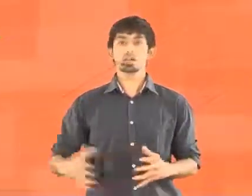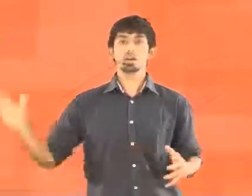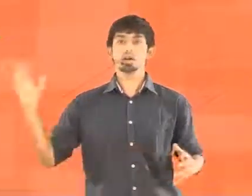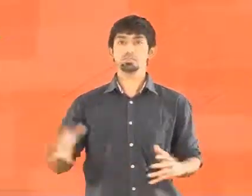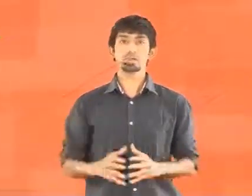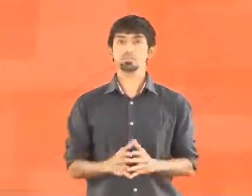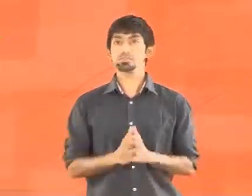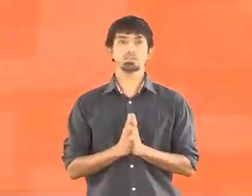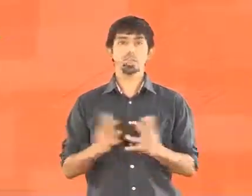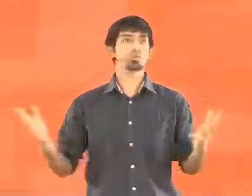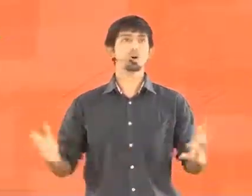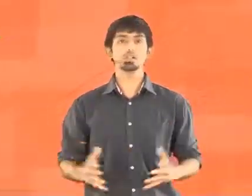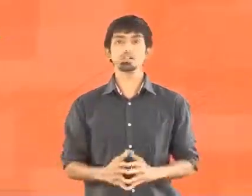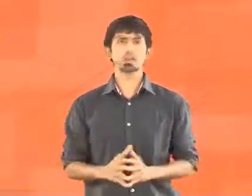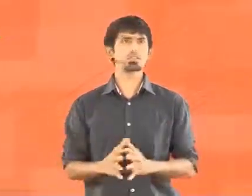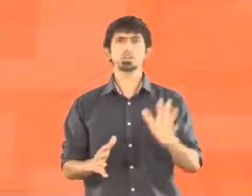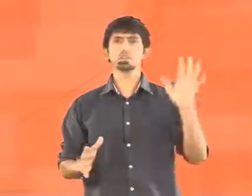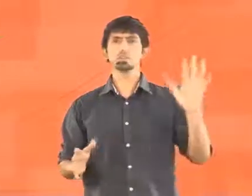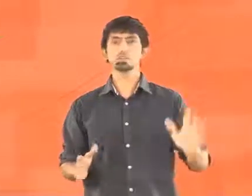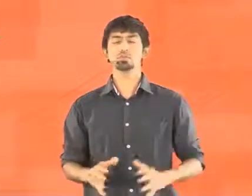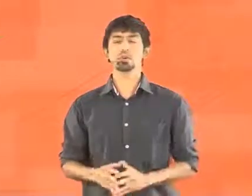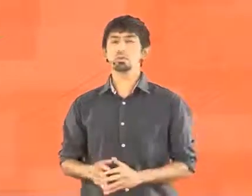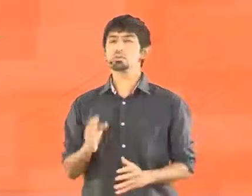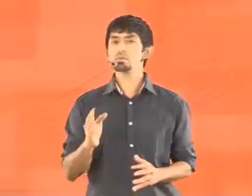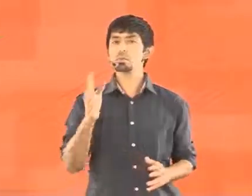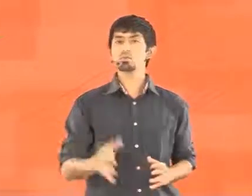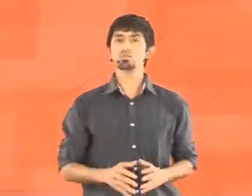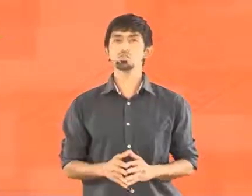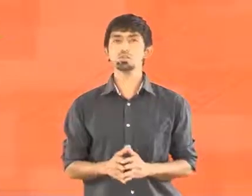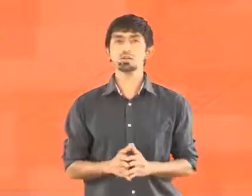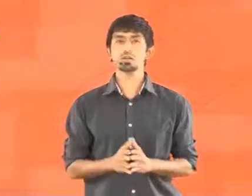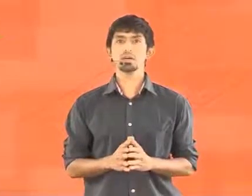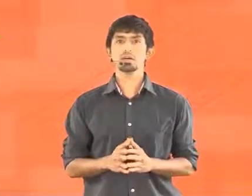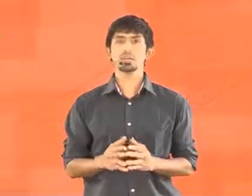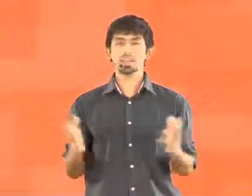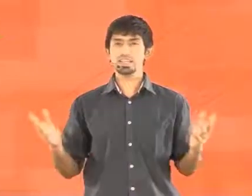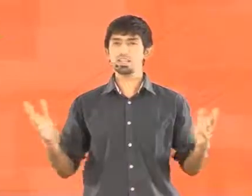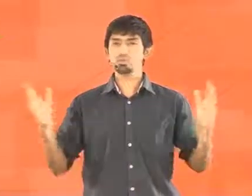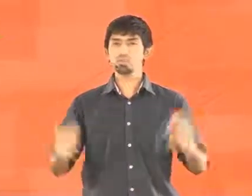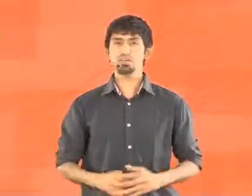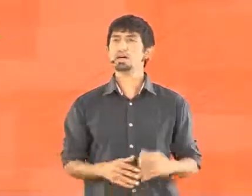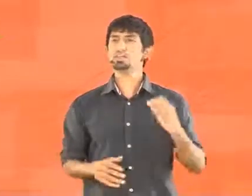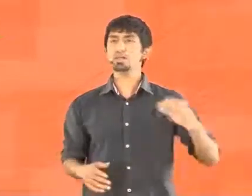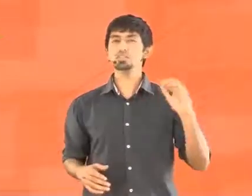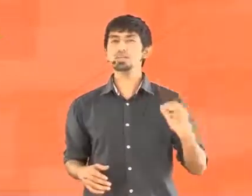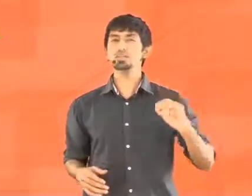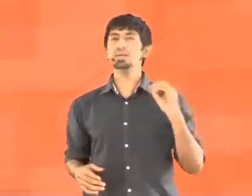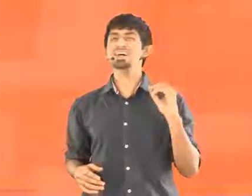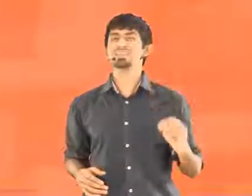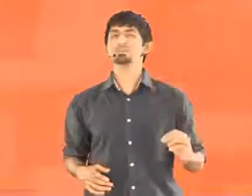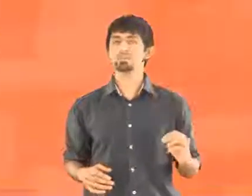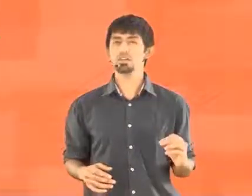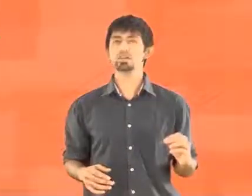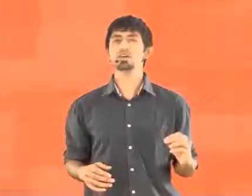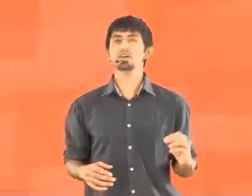flat, flat glass planes, you know, flat walls, everything looking pretty smooth. But the more and more we zoom in, like they did in the movie, it starts to become